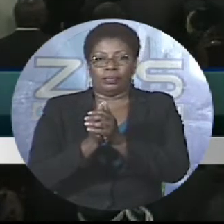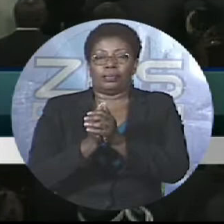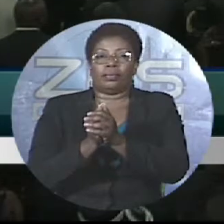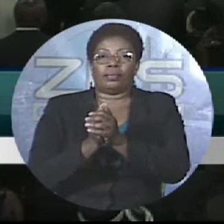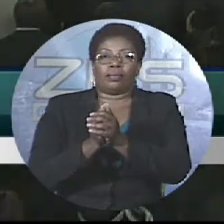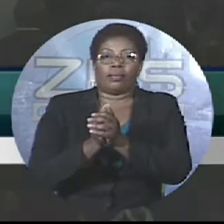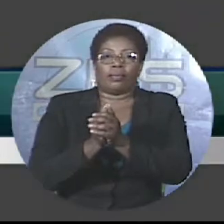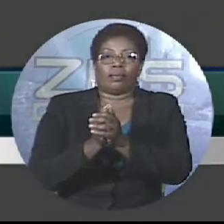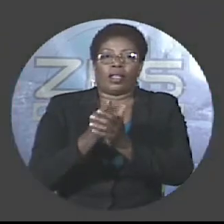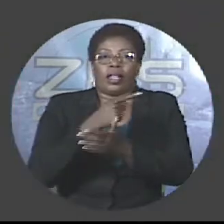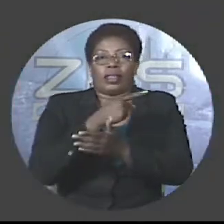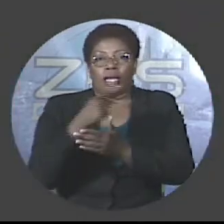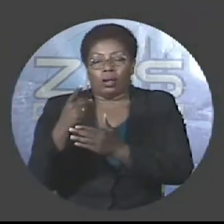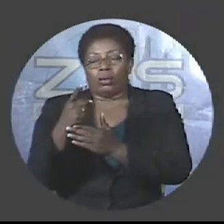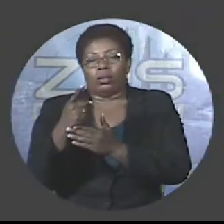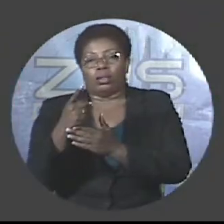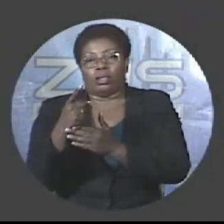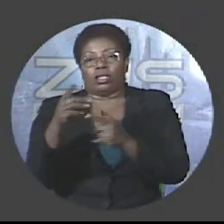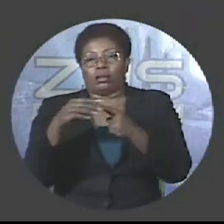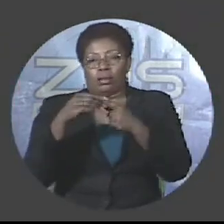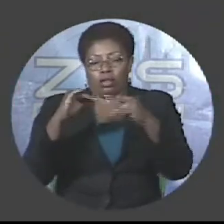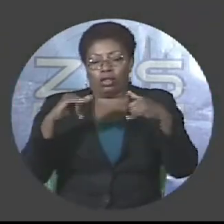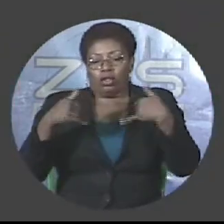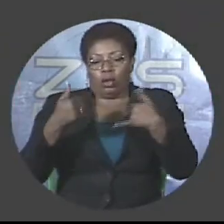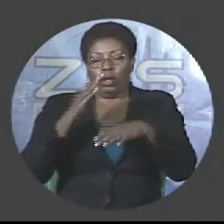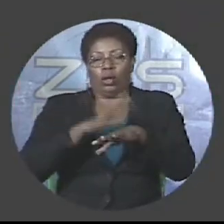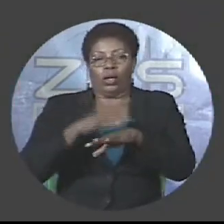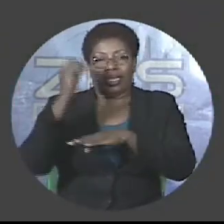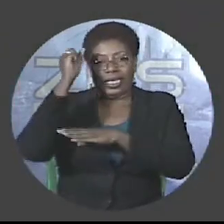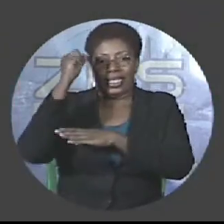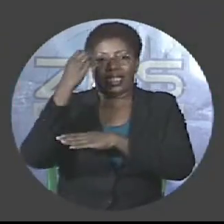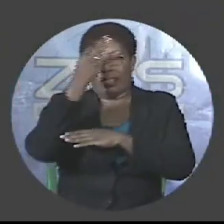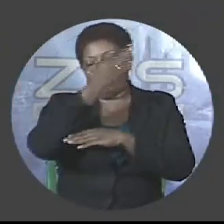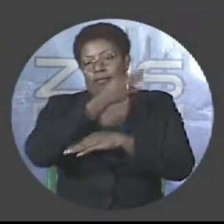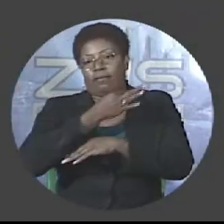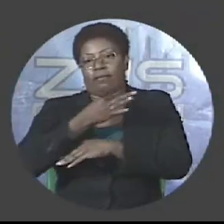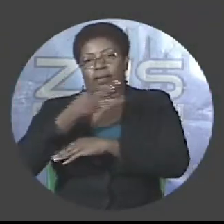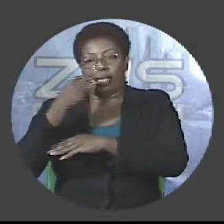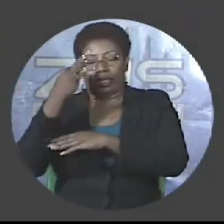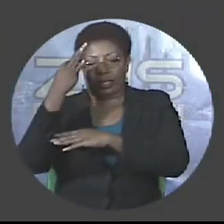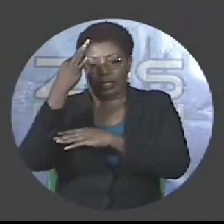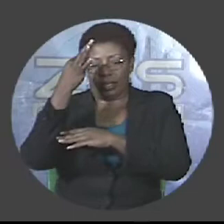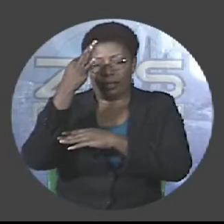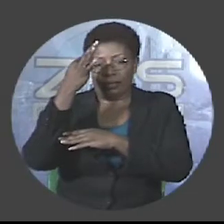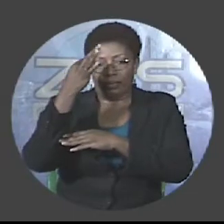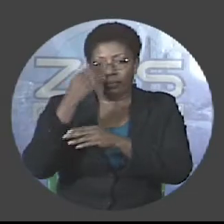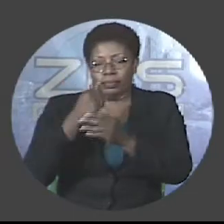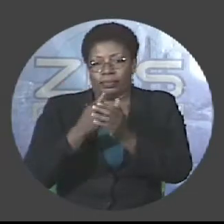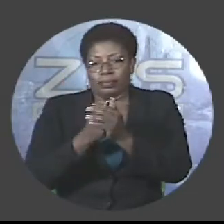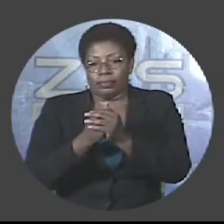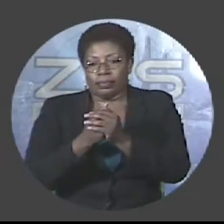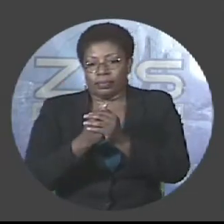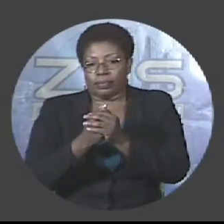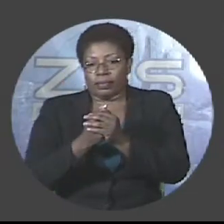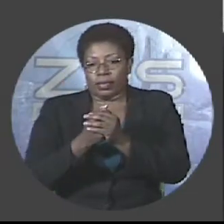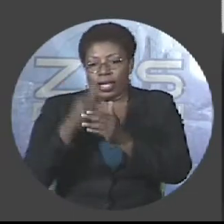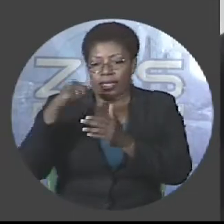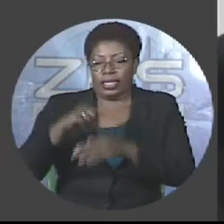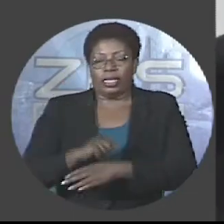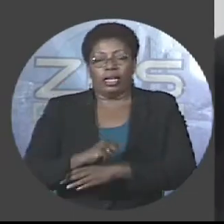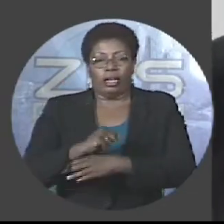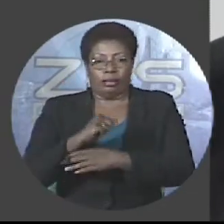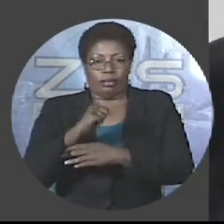There was a particular joy on his face and in his being, and deep